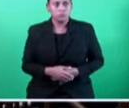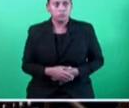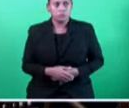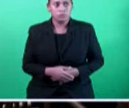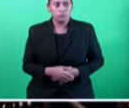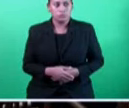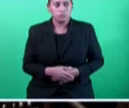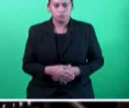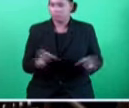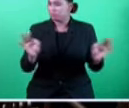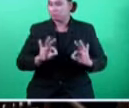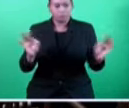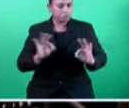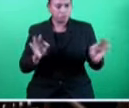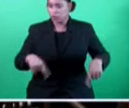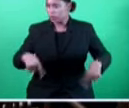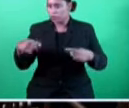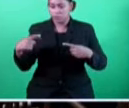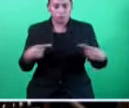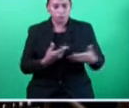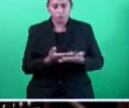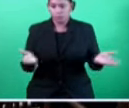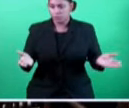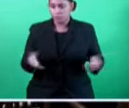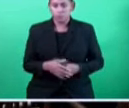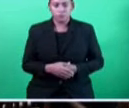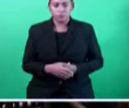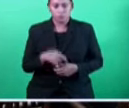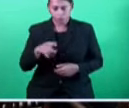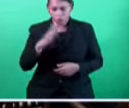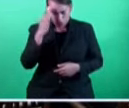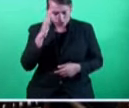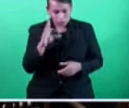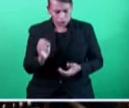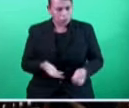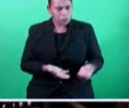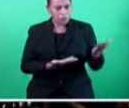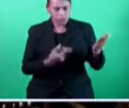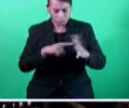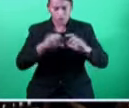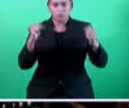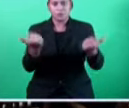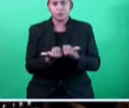As no member opposes, the motion is agreed to unanimously.